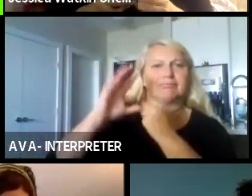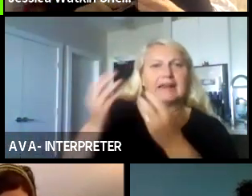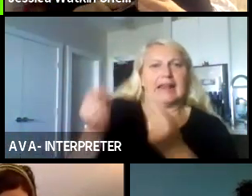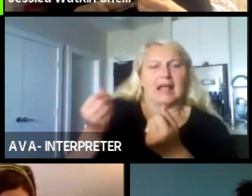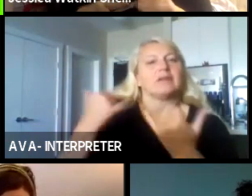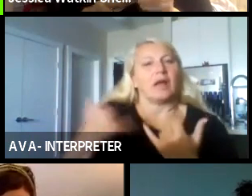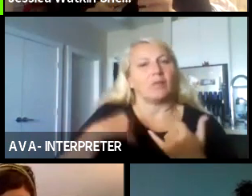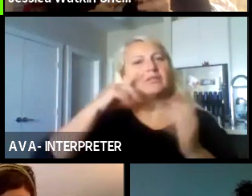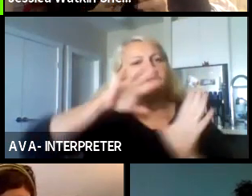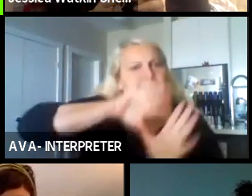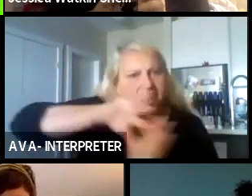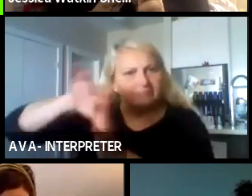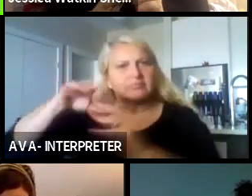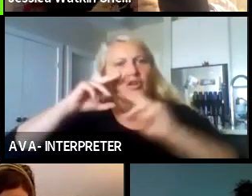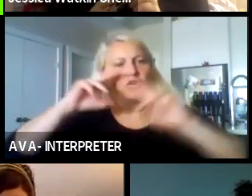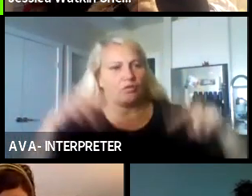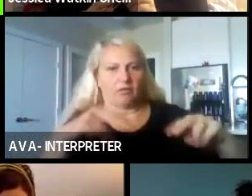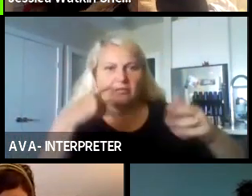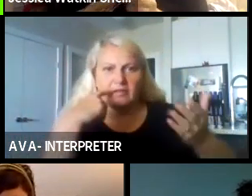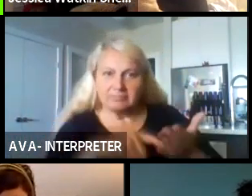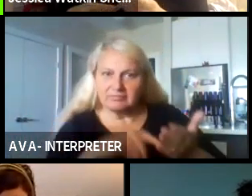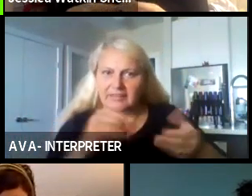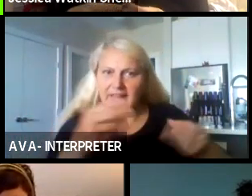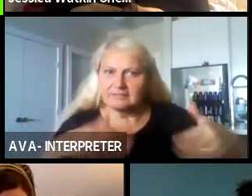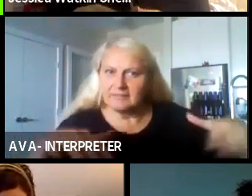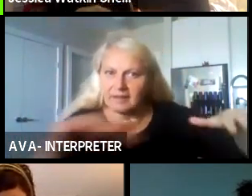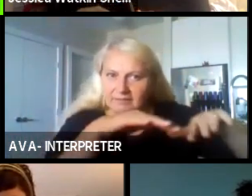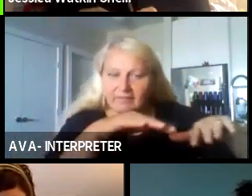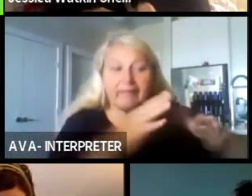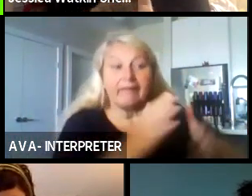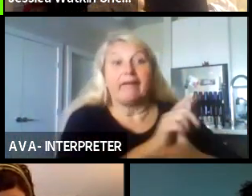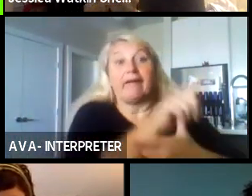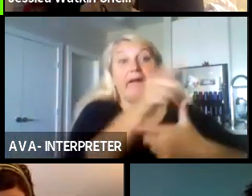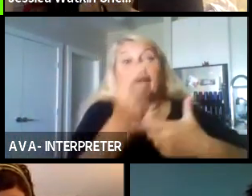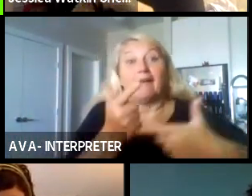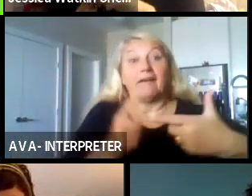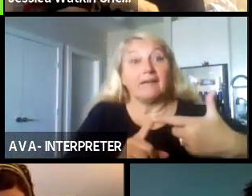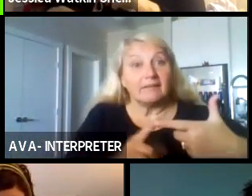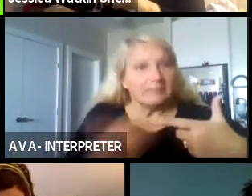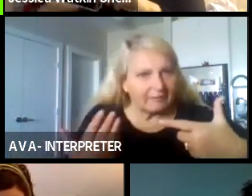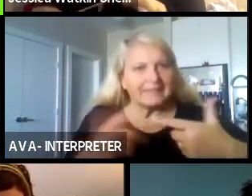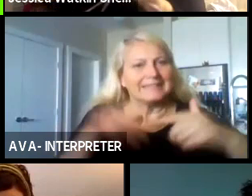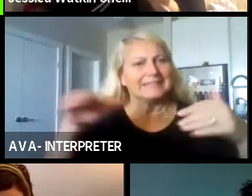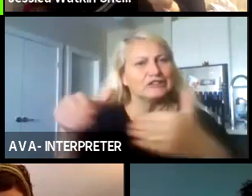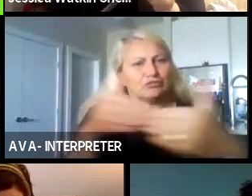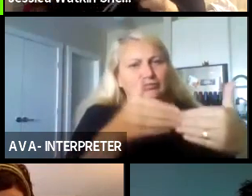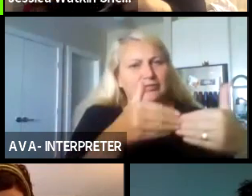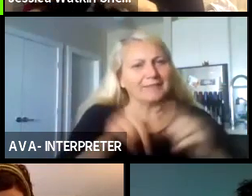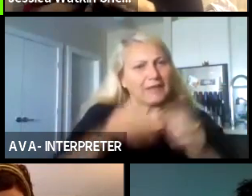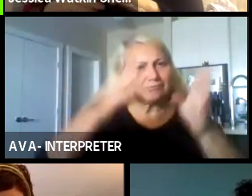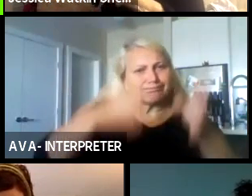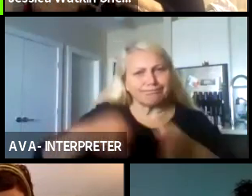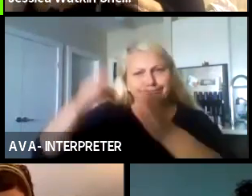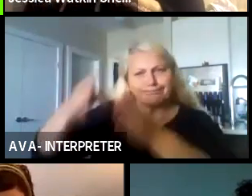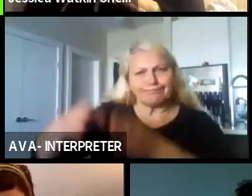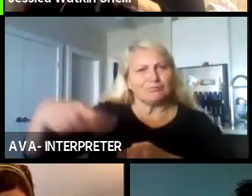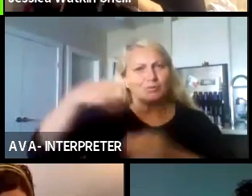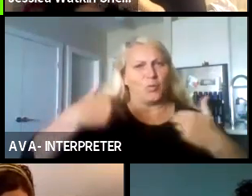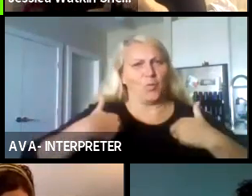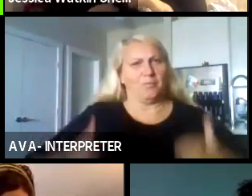and then also taking a moment to introduce ourselves again to each other as human beings. We will